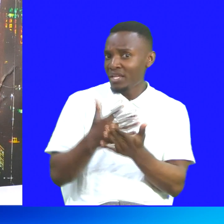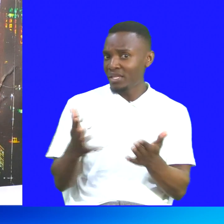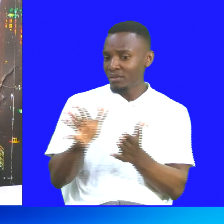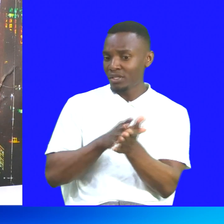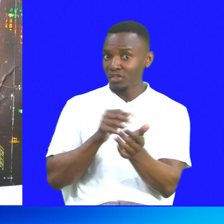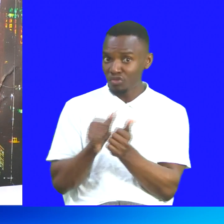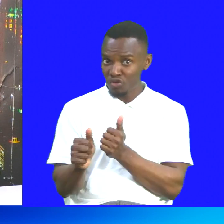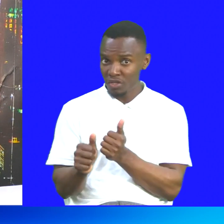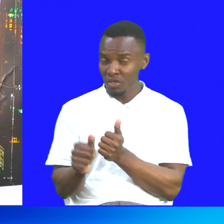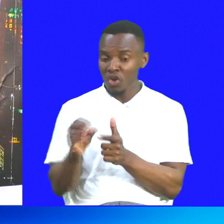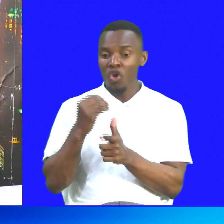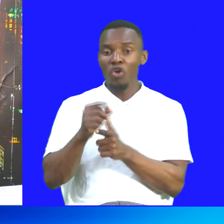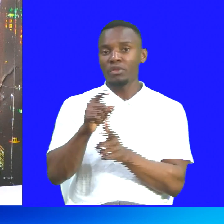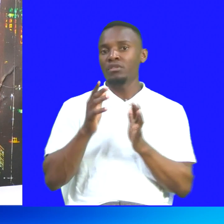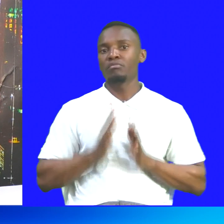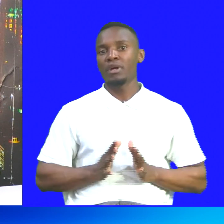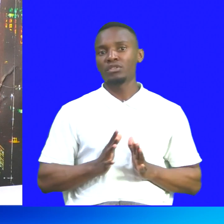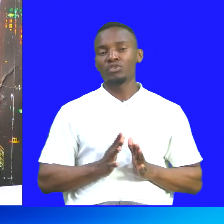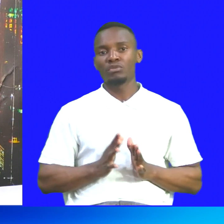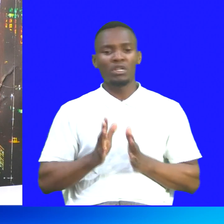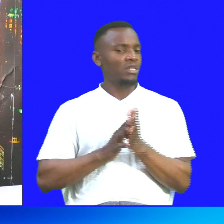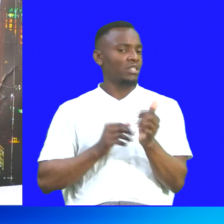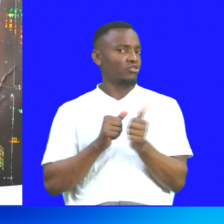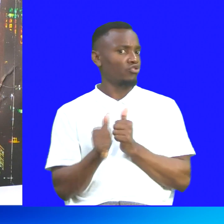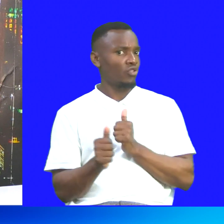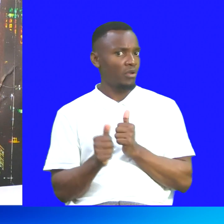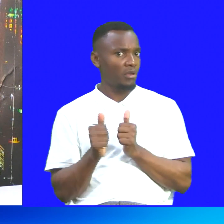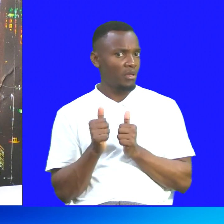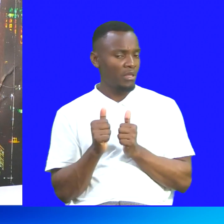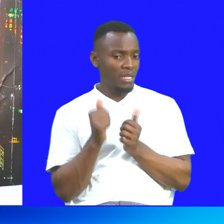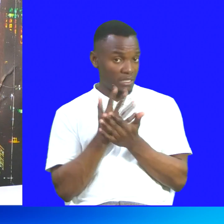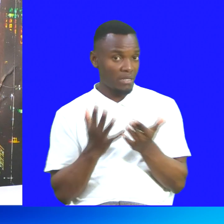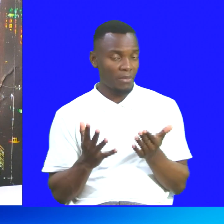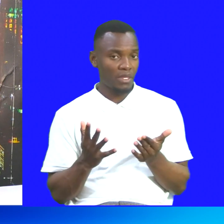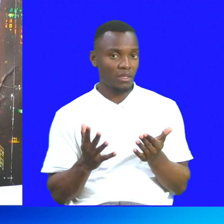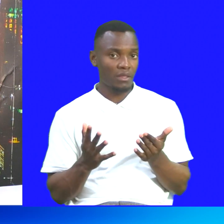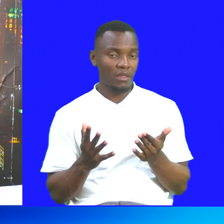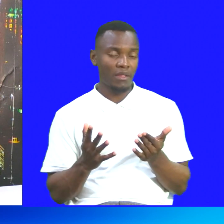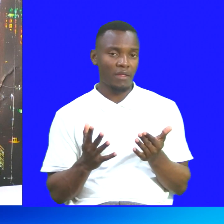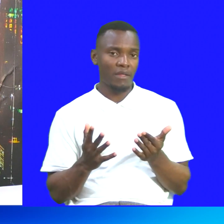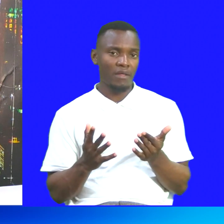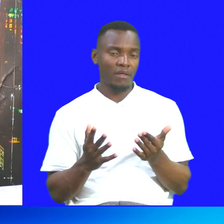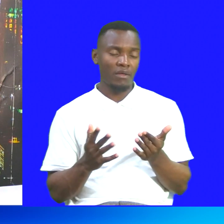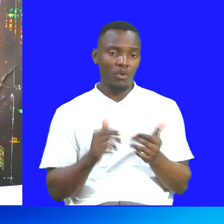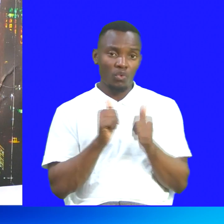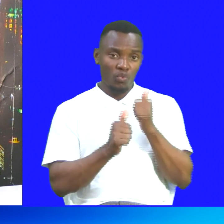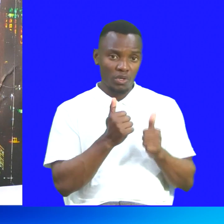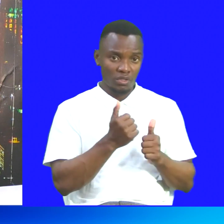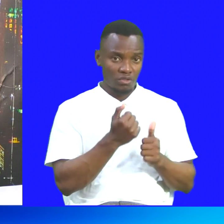destroyed or that person happens to destroy any property belonging to the